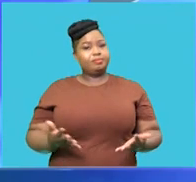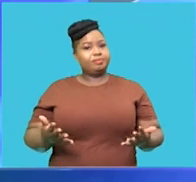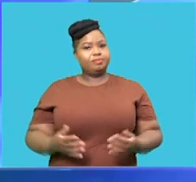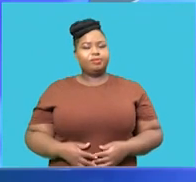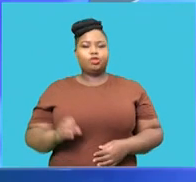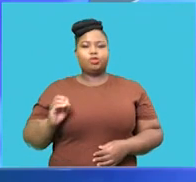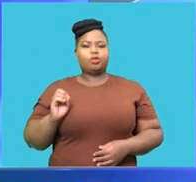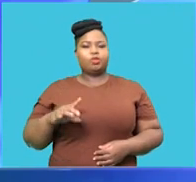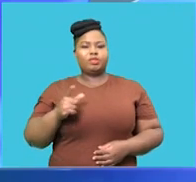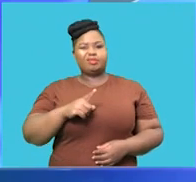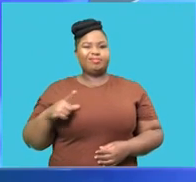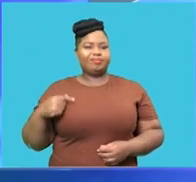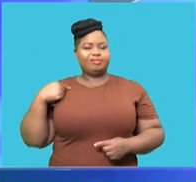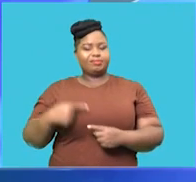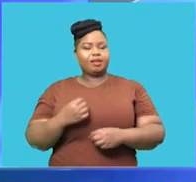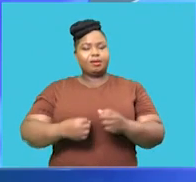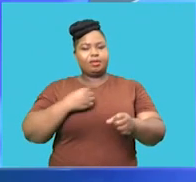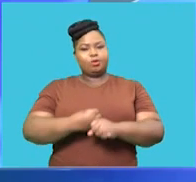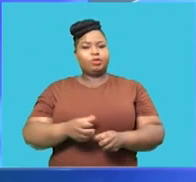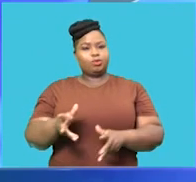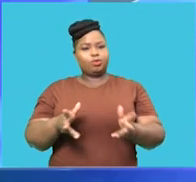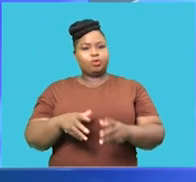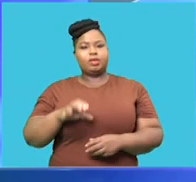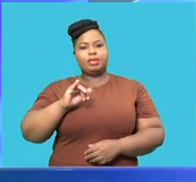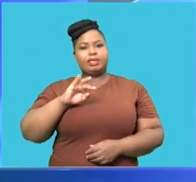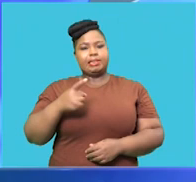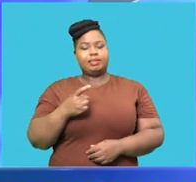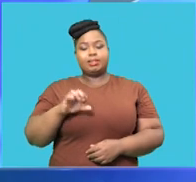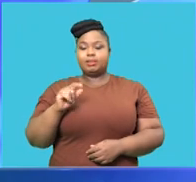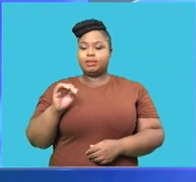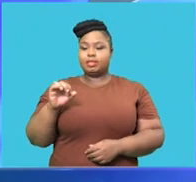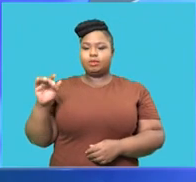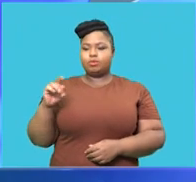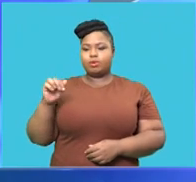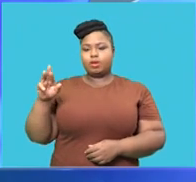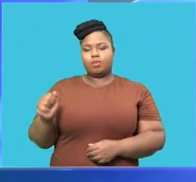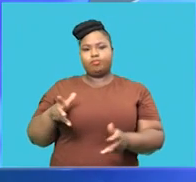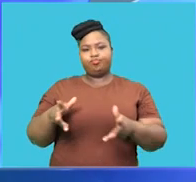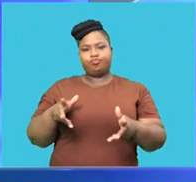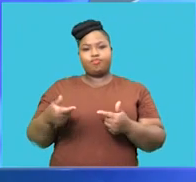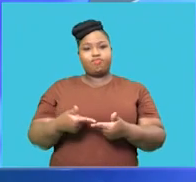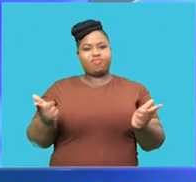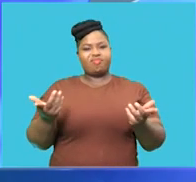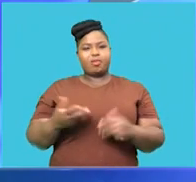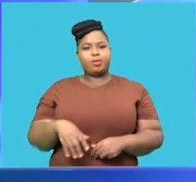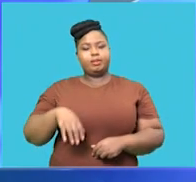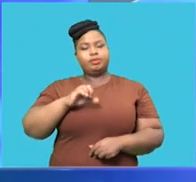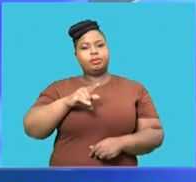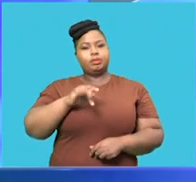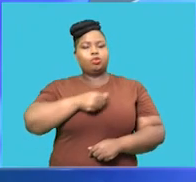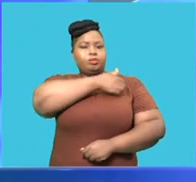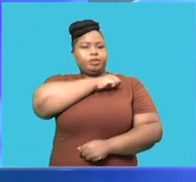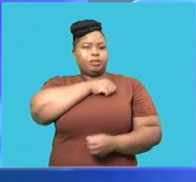One of the Soweto's longest running annual soccer tournaments, the Clinix Stix Morewa Soccer Challenge, was launched at Solomon Stix Morewa